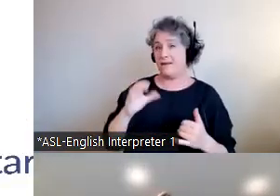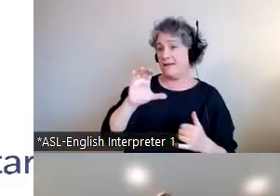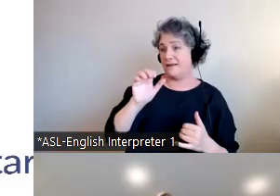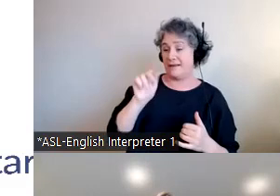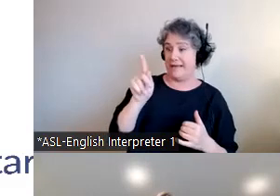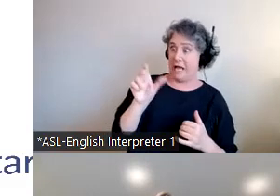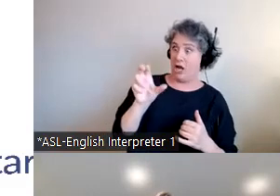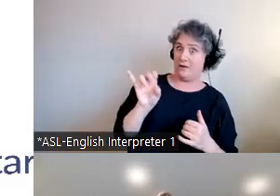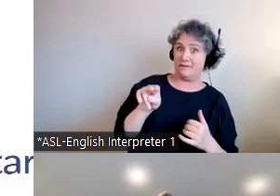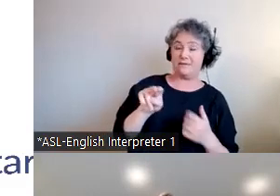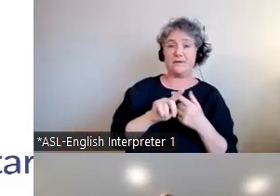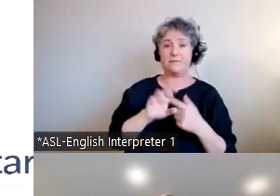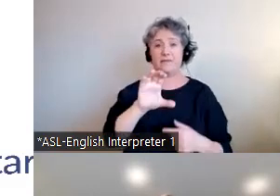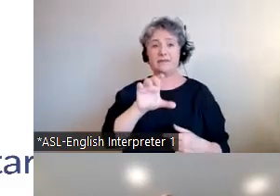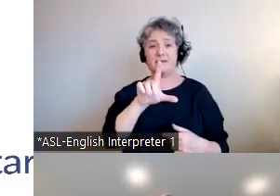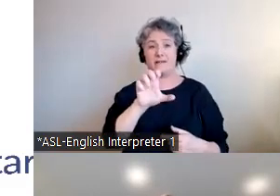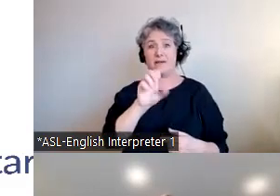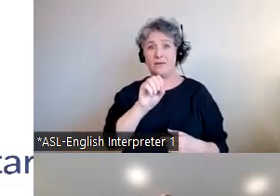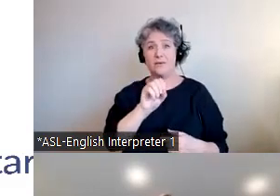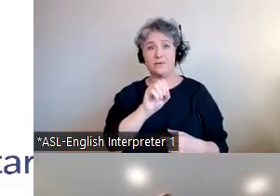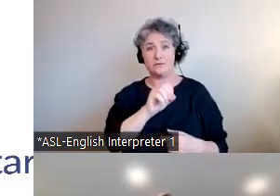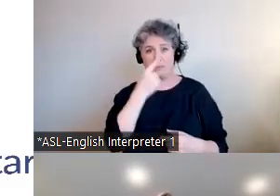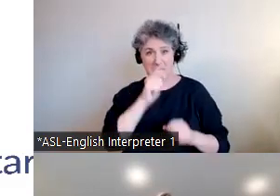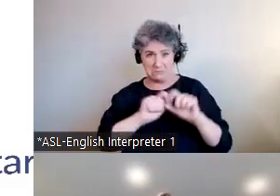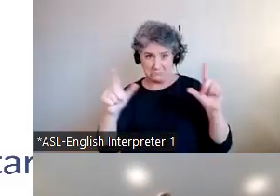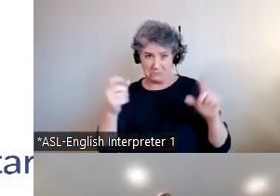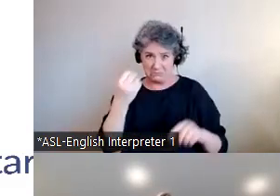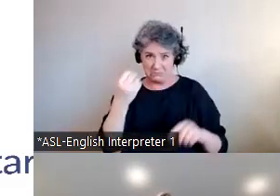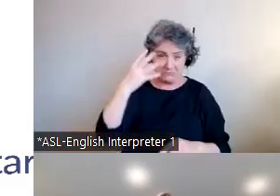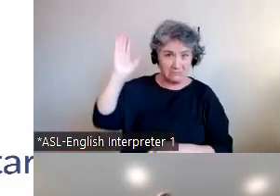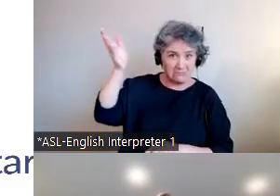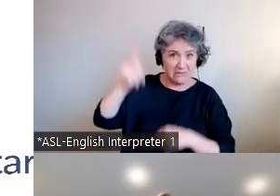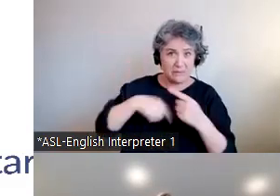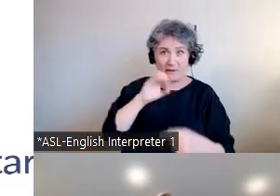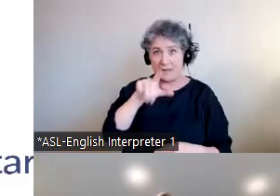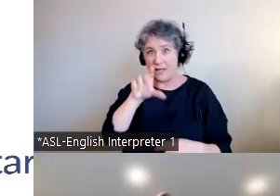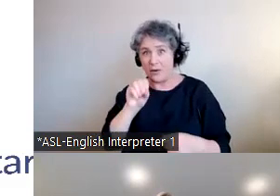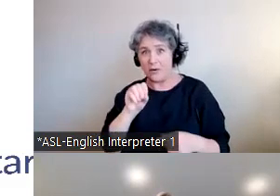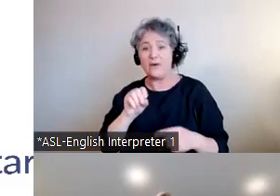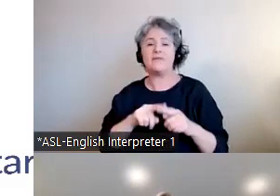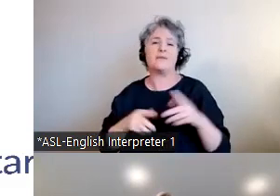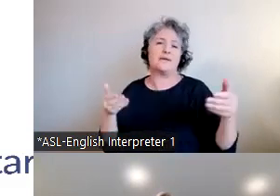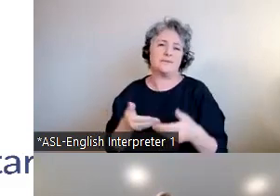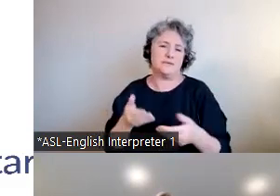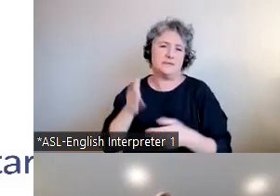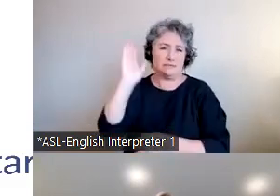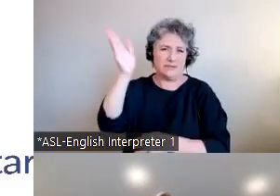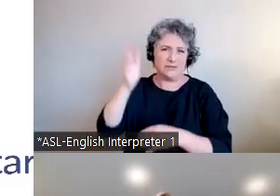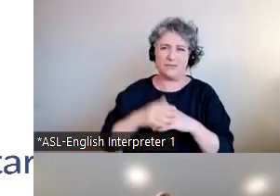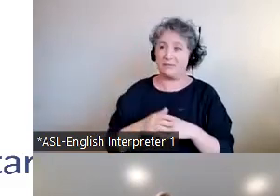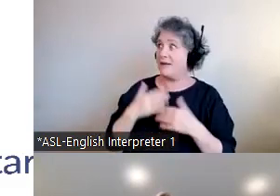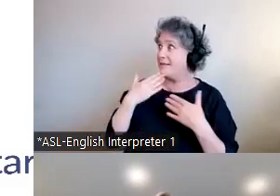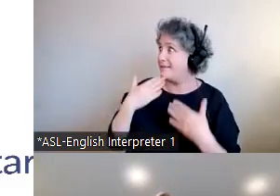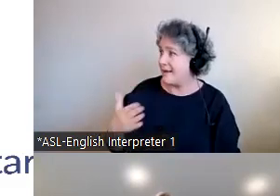talk a little bit about her organization before we introduce our speaker. Thanks so much, Ryan, and thanks